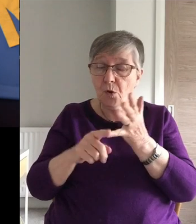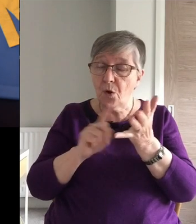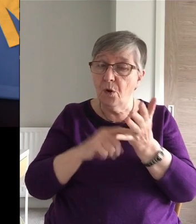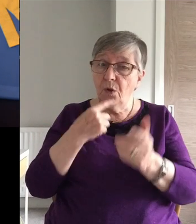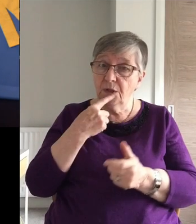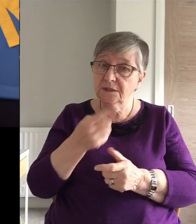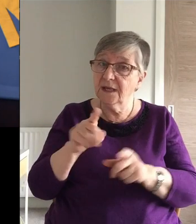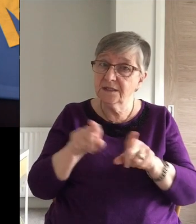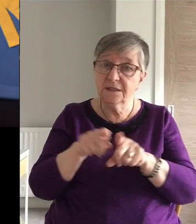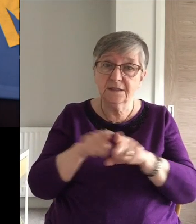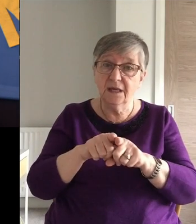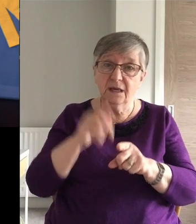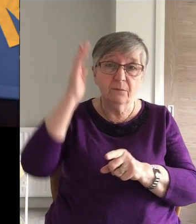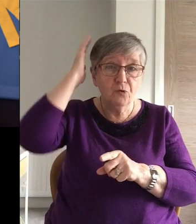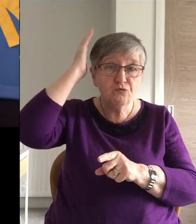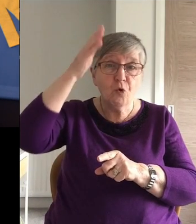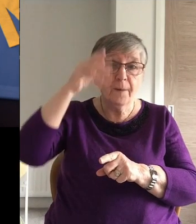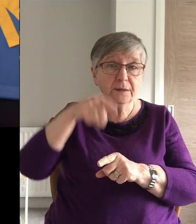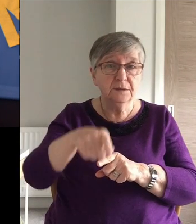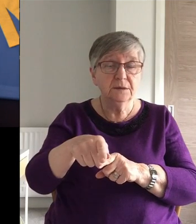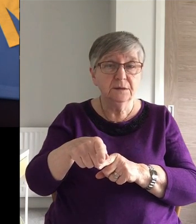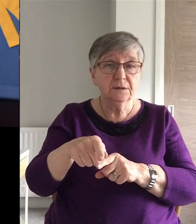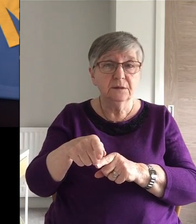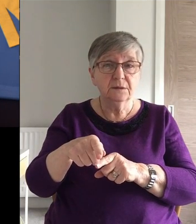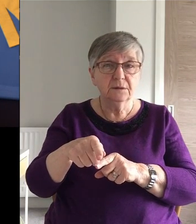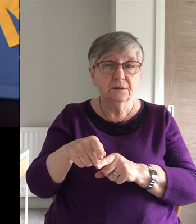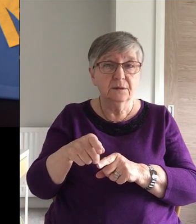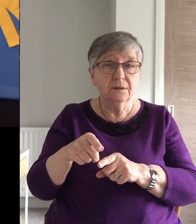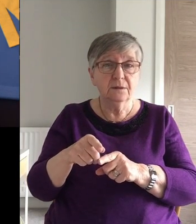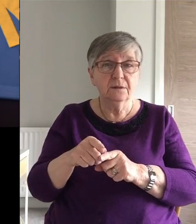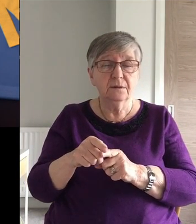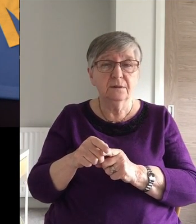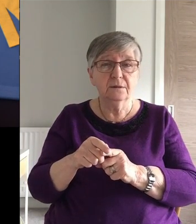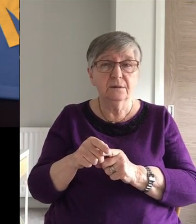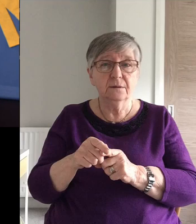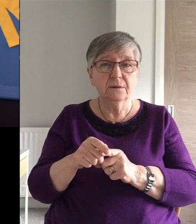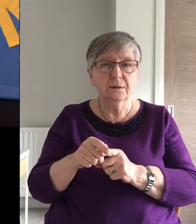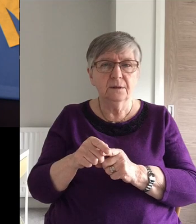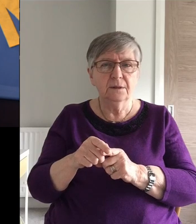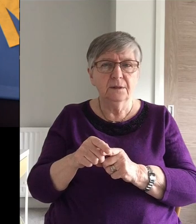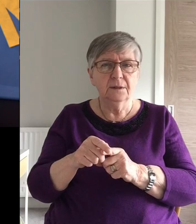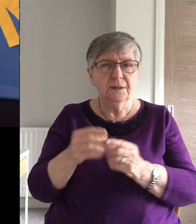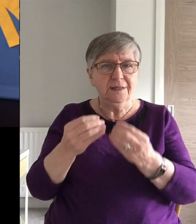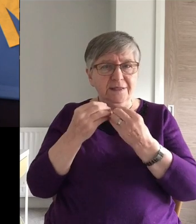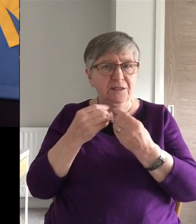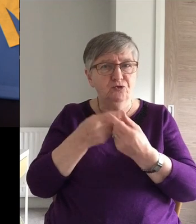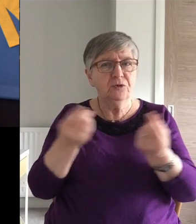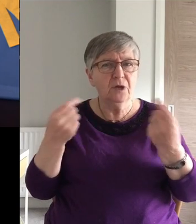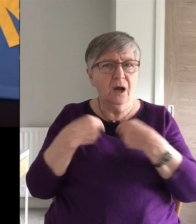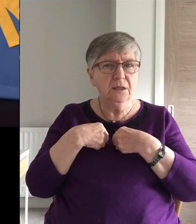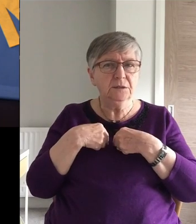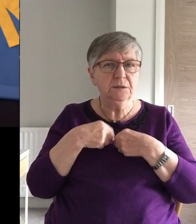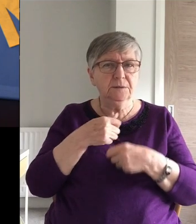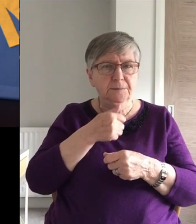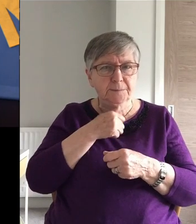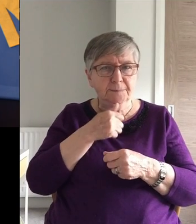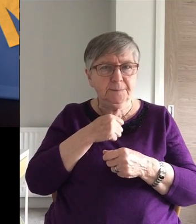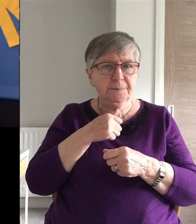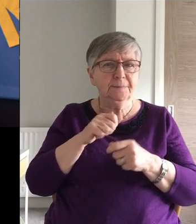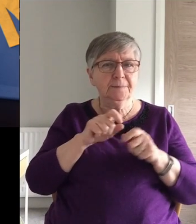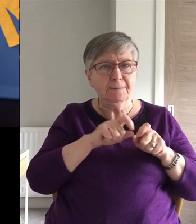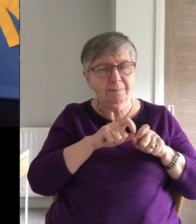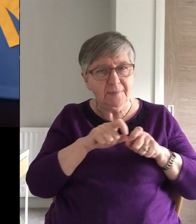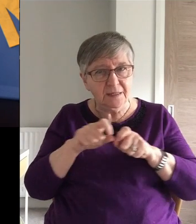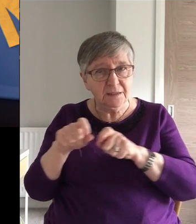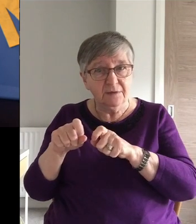the same in the Romans chapter 5 in verses that we began the service with. They teach us perseverance so that we become more